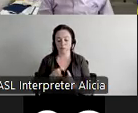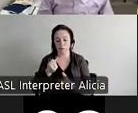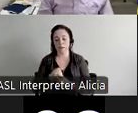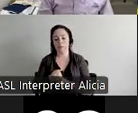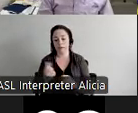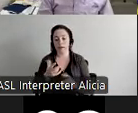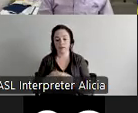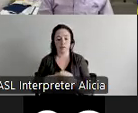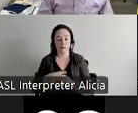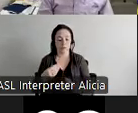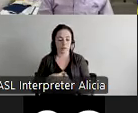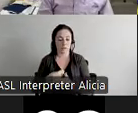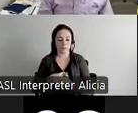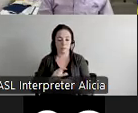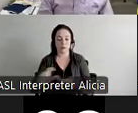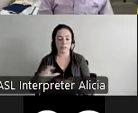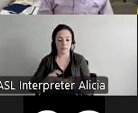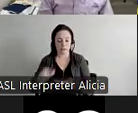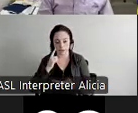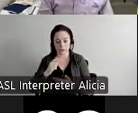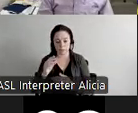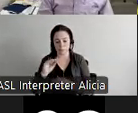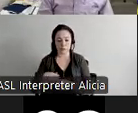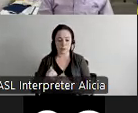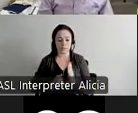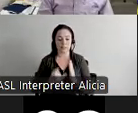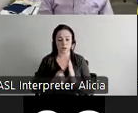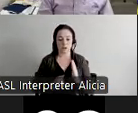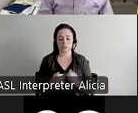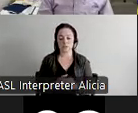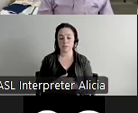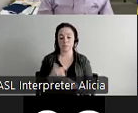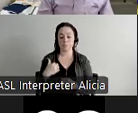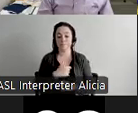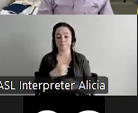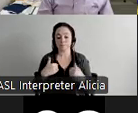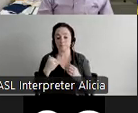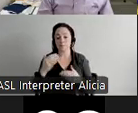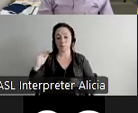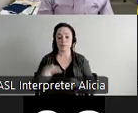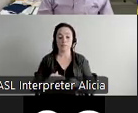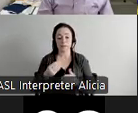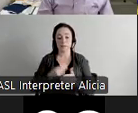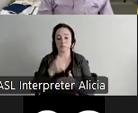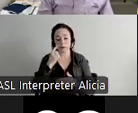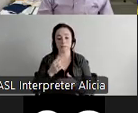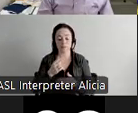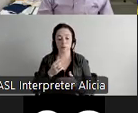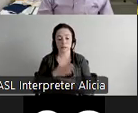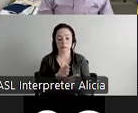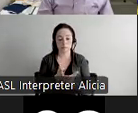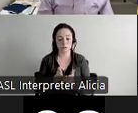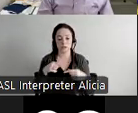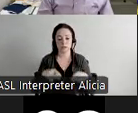money we have for Percent for the Arts. We have less money in our capital budget for the fiscal year,